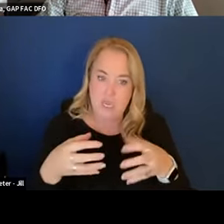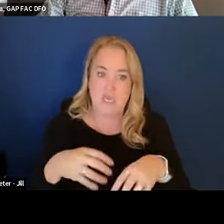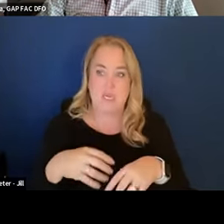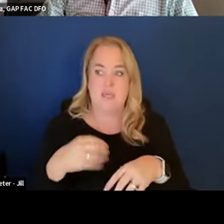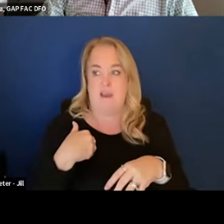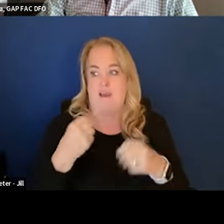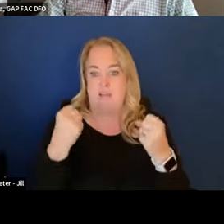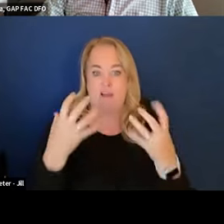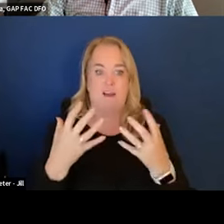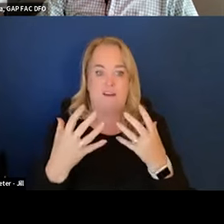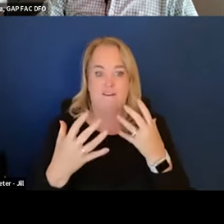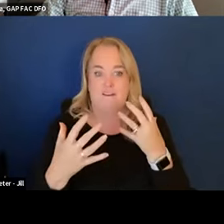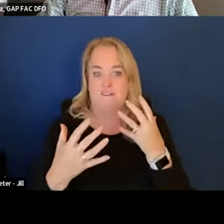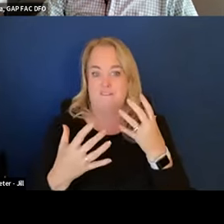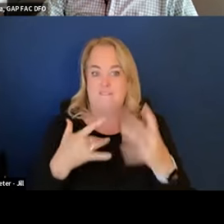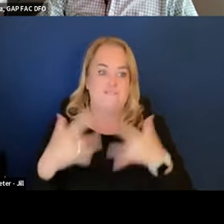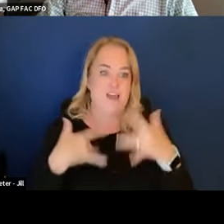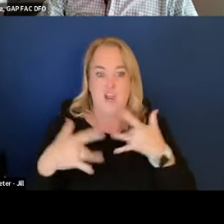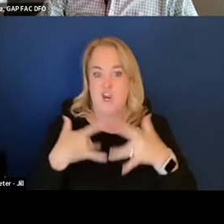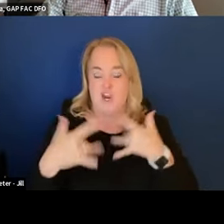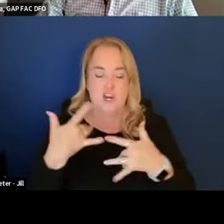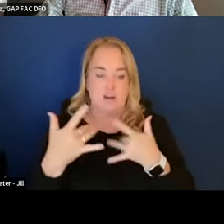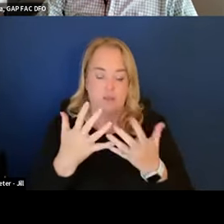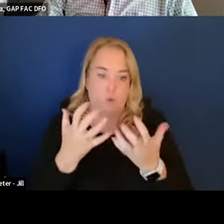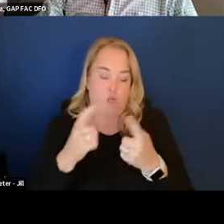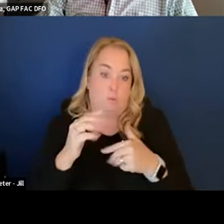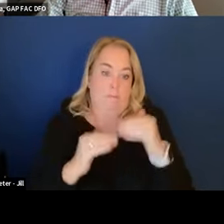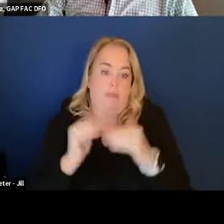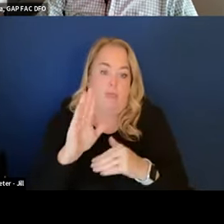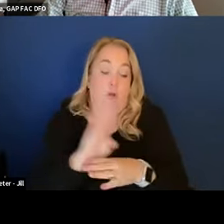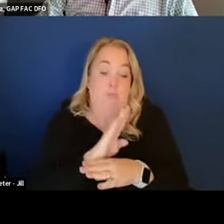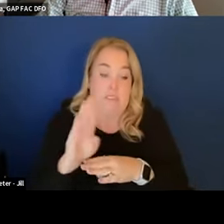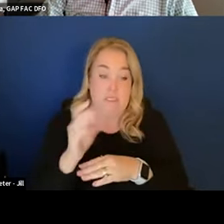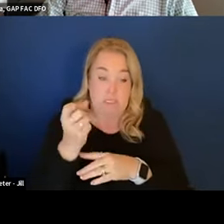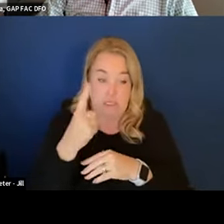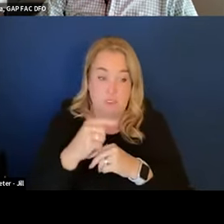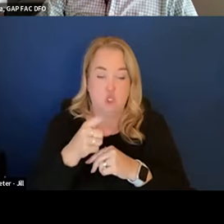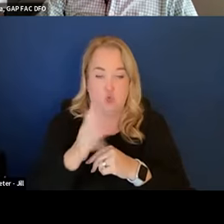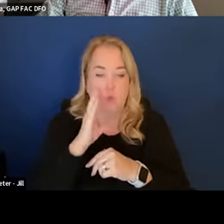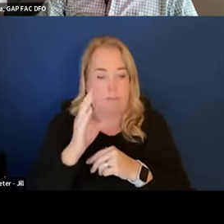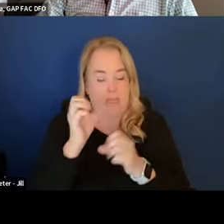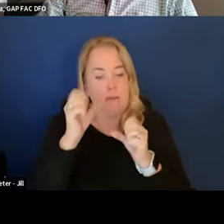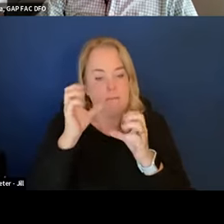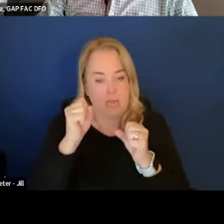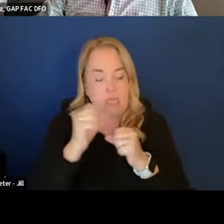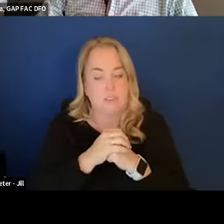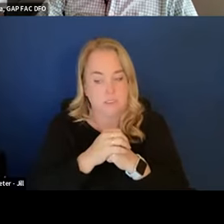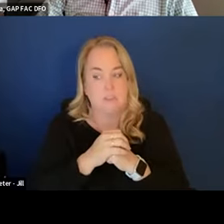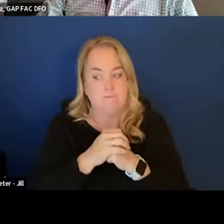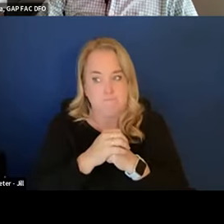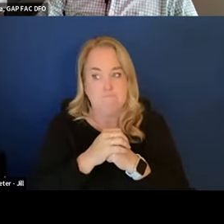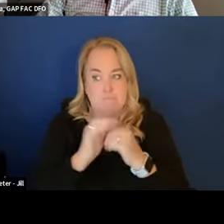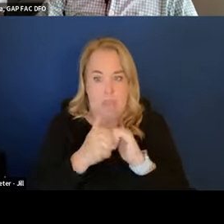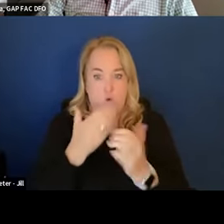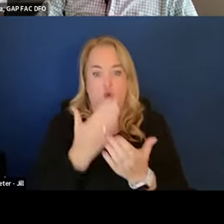lot of fire in their belly, and want to build their business, you'd be amazed at how good